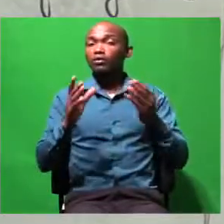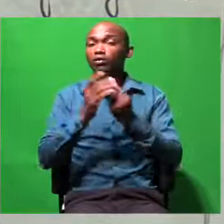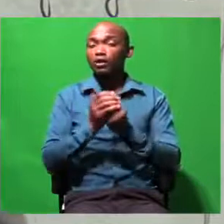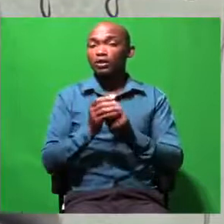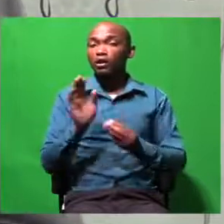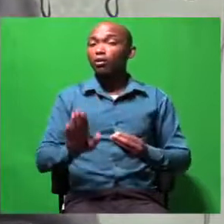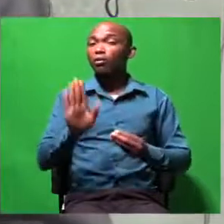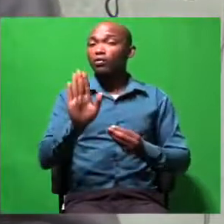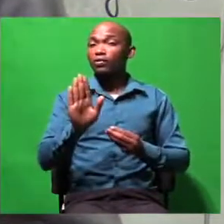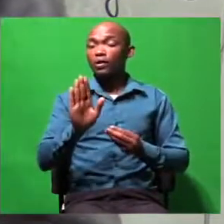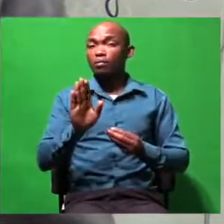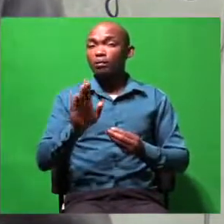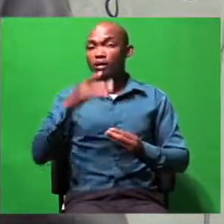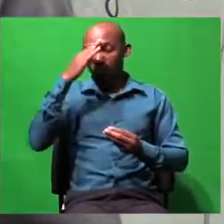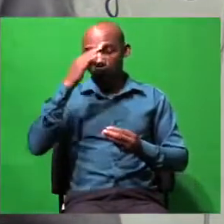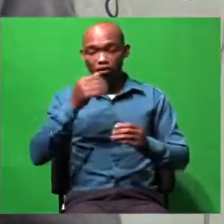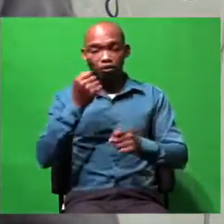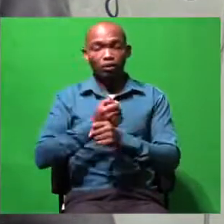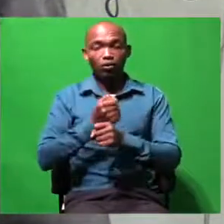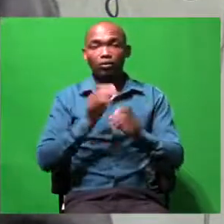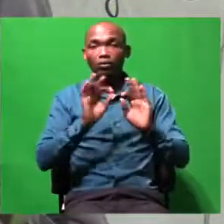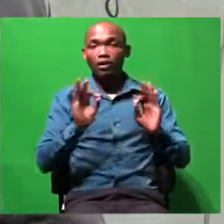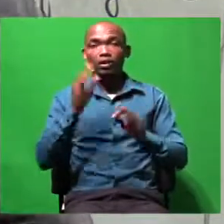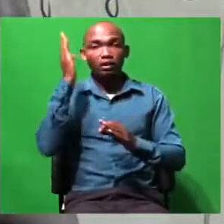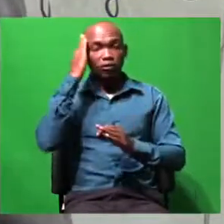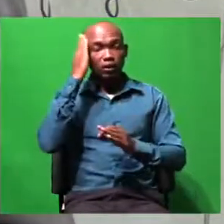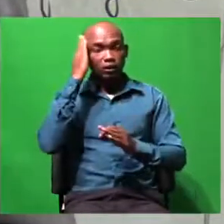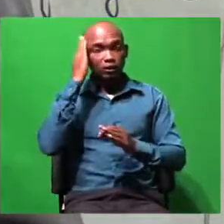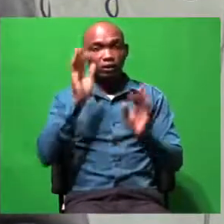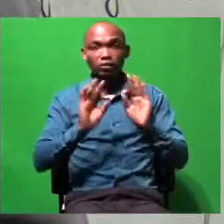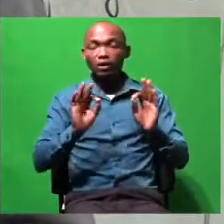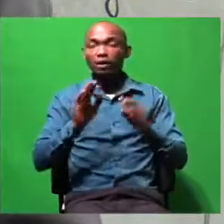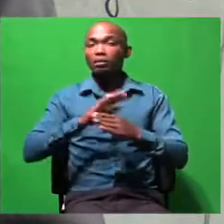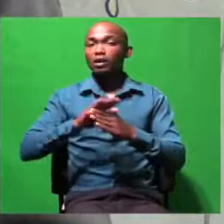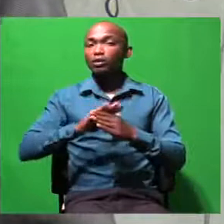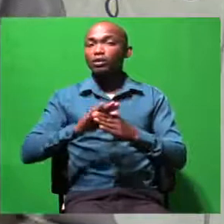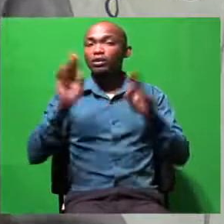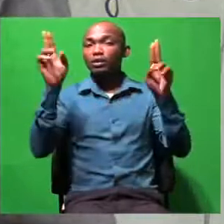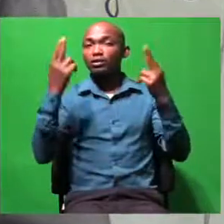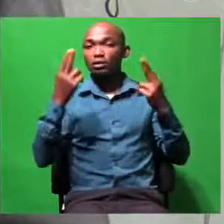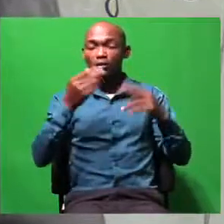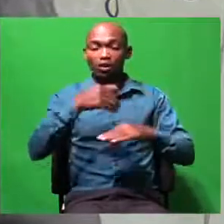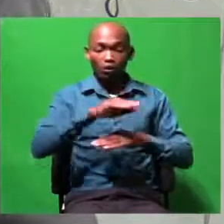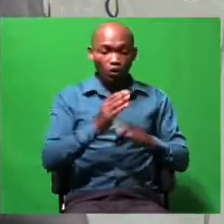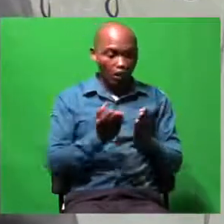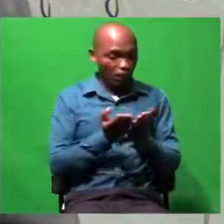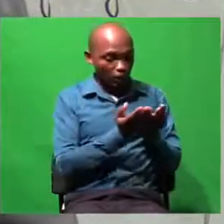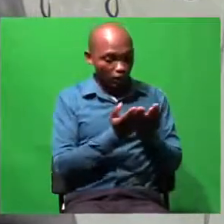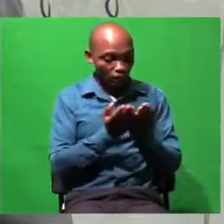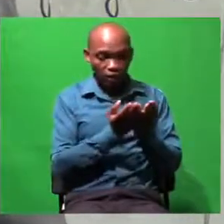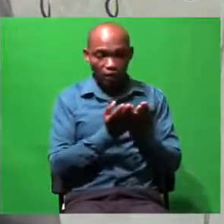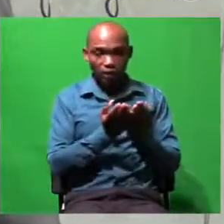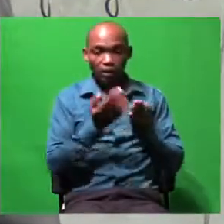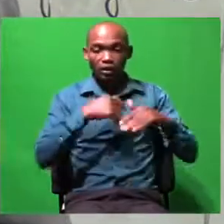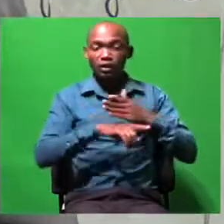them. I hope that you are doing well and you understand well about the topic. So please